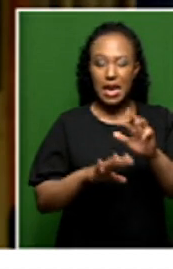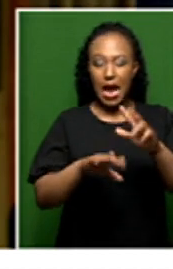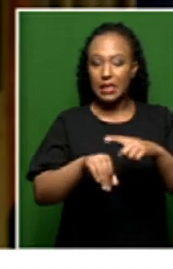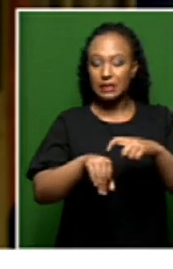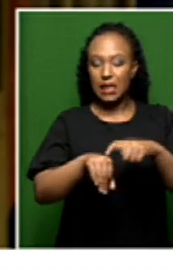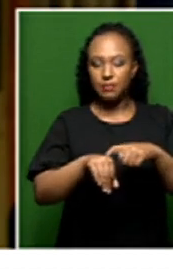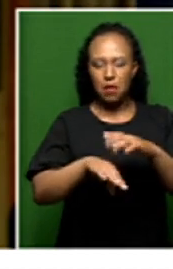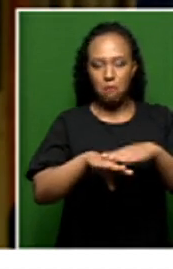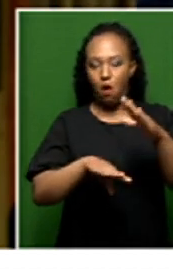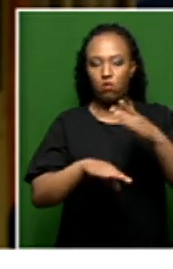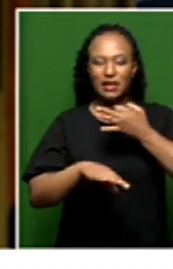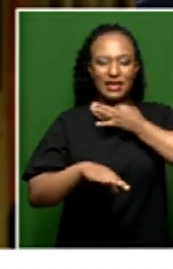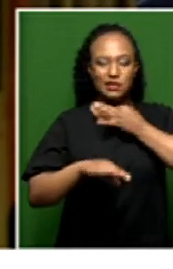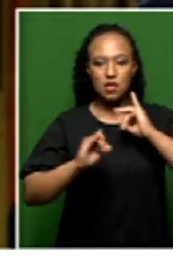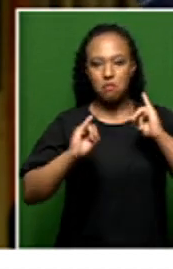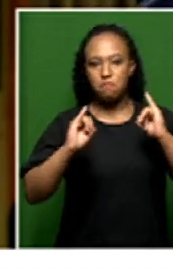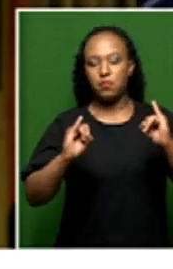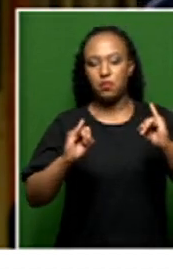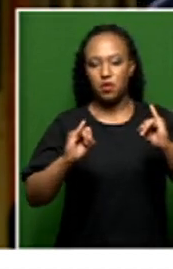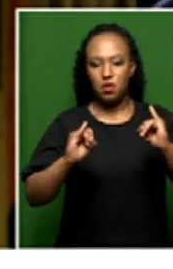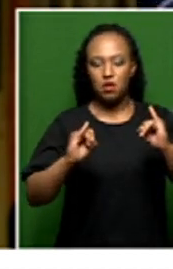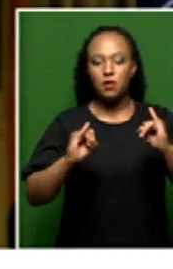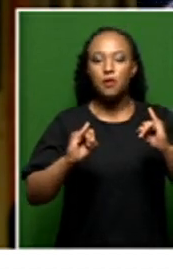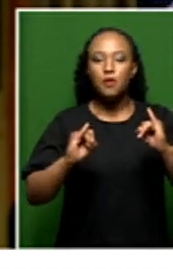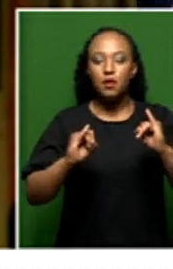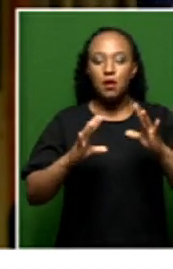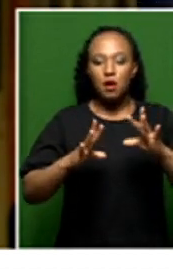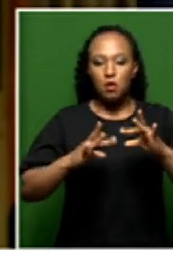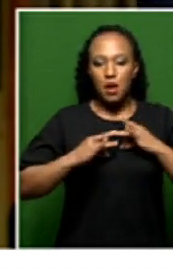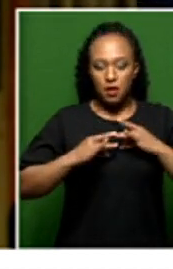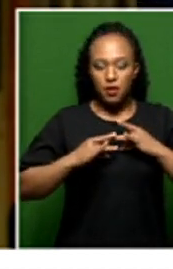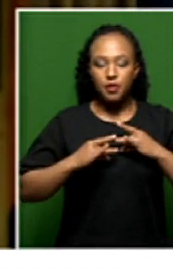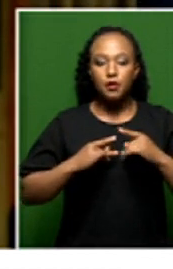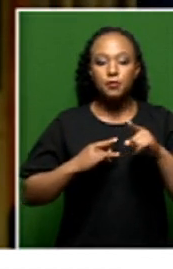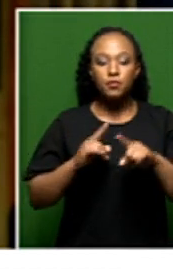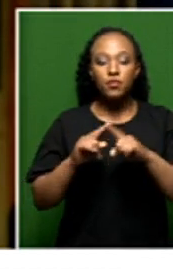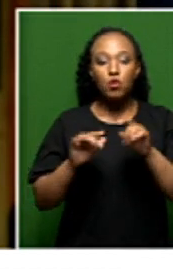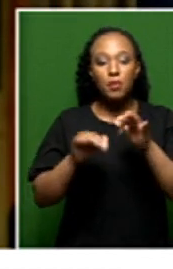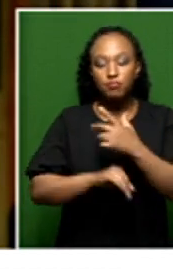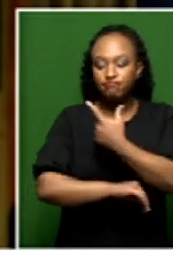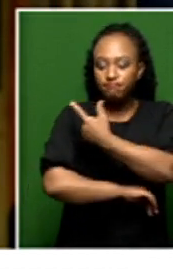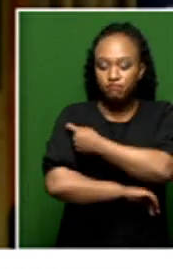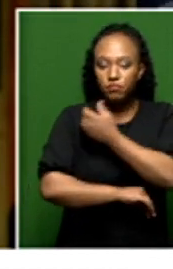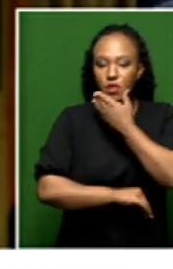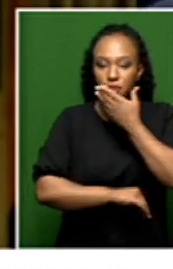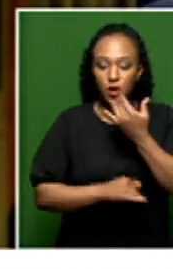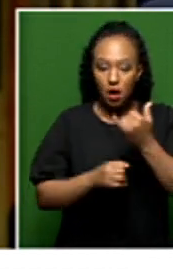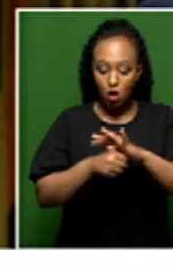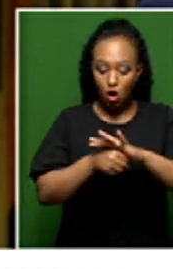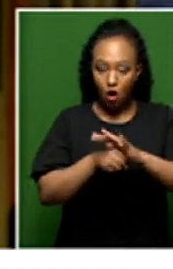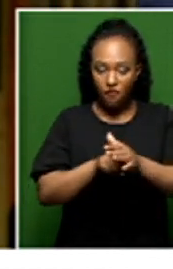of hospitalizations than vaccinated adults. Infections among the unvaccinated continue to drive this